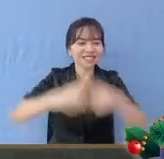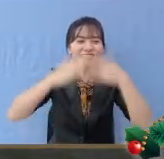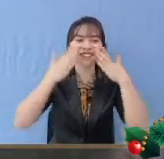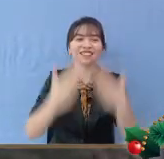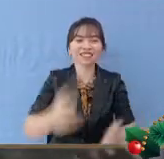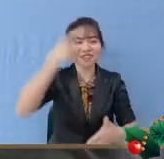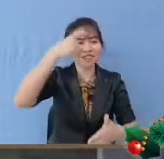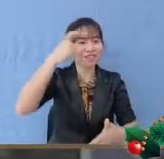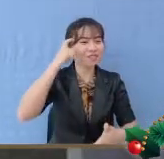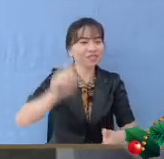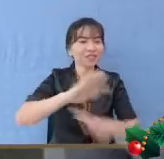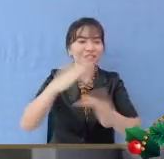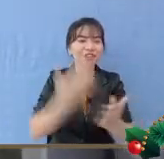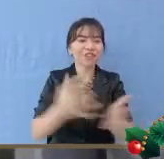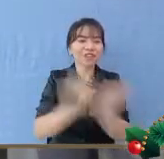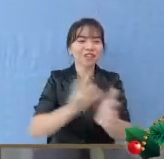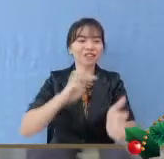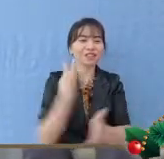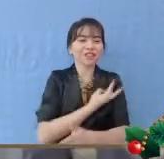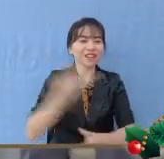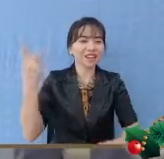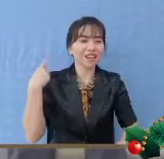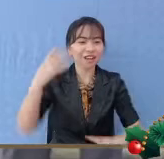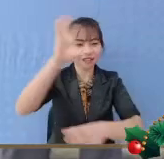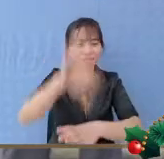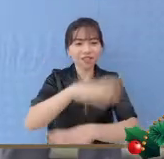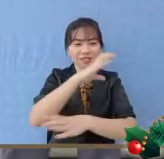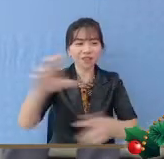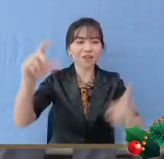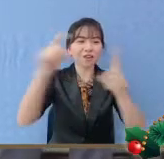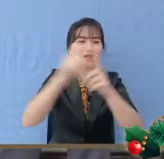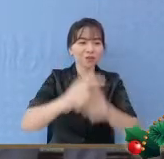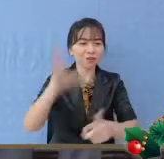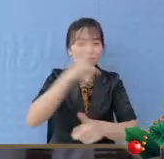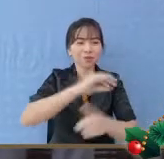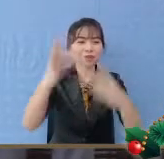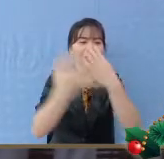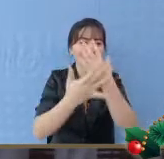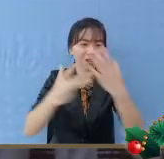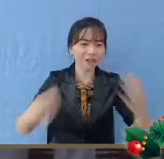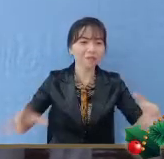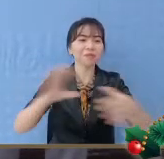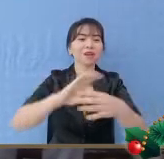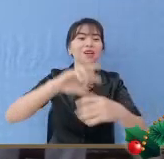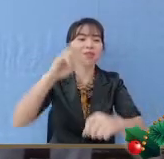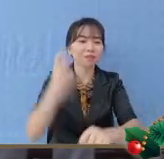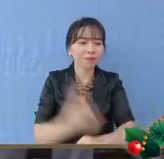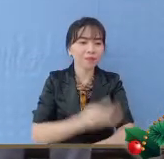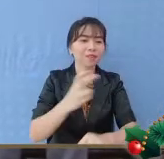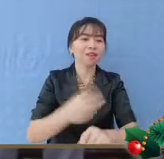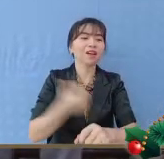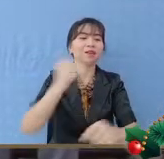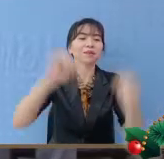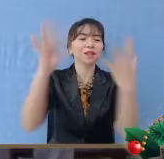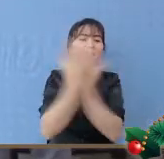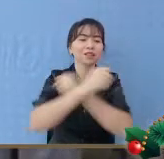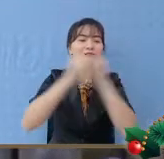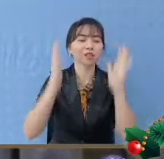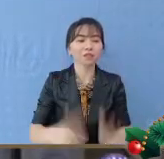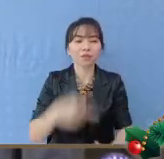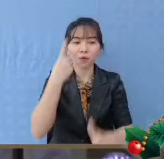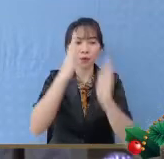need to thank God for all that we have, the cross, the word, and the blood of the Lamb.